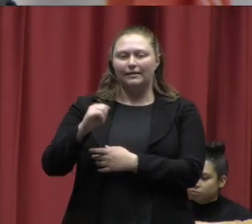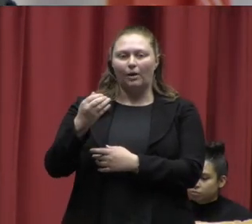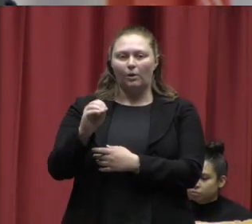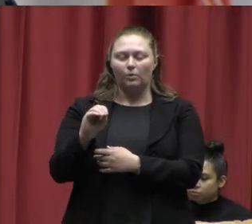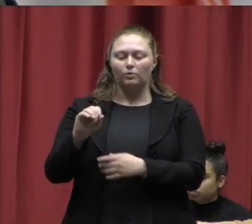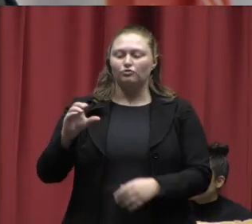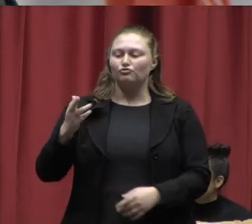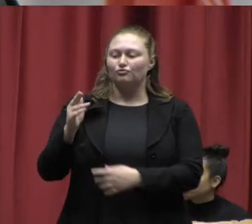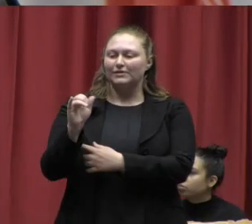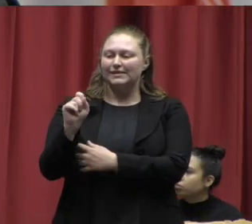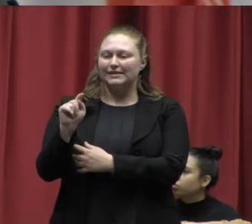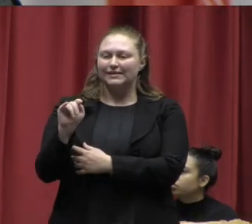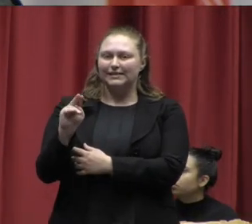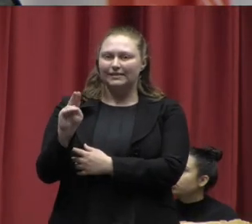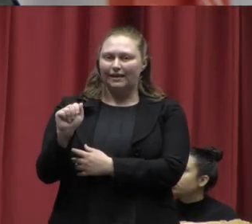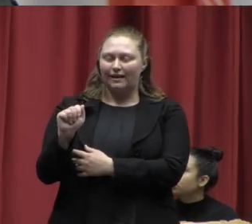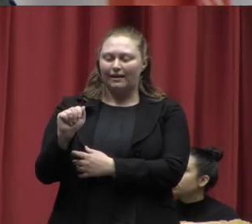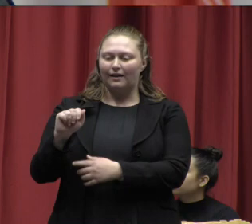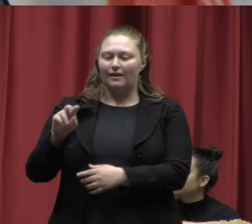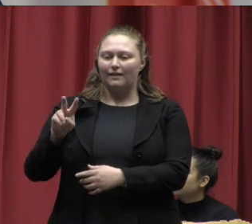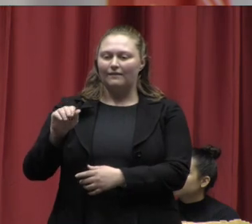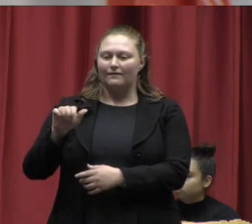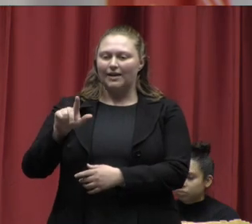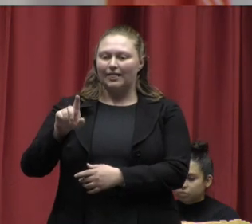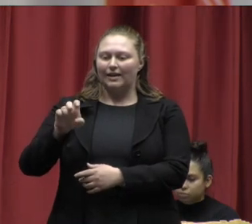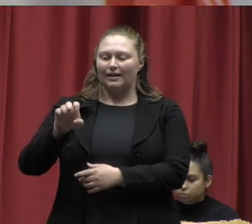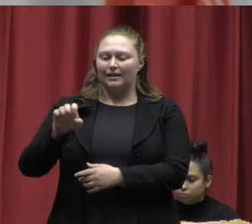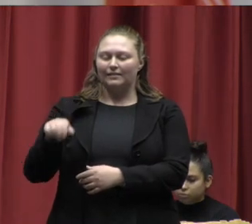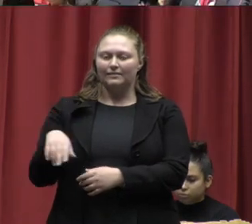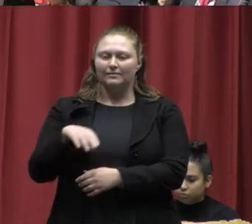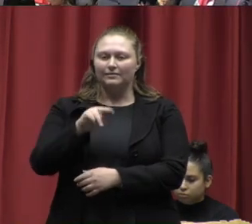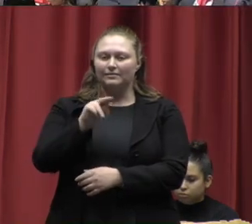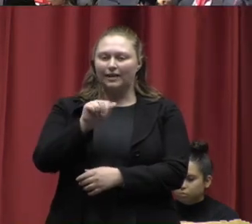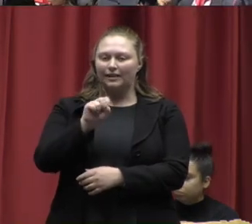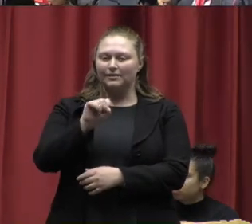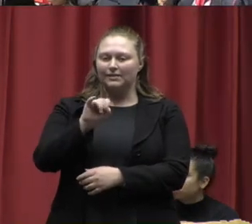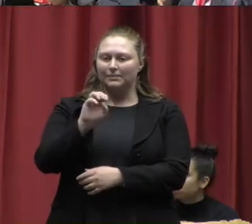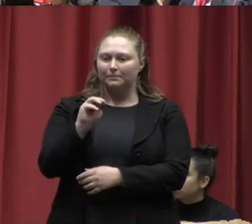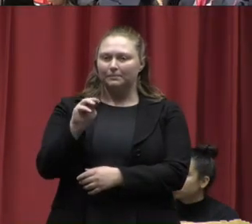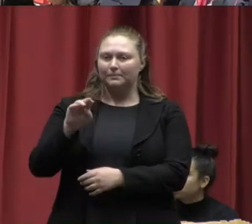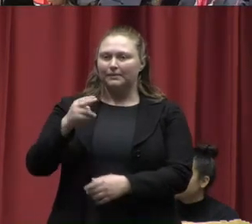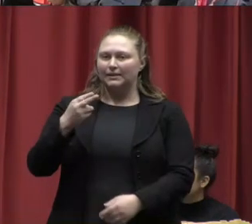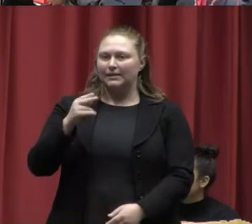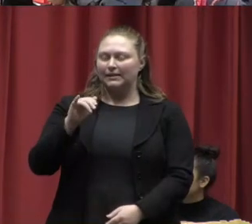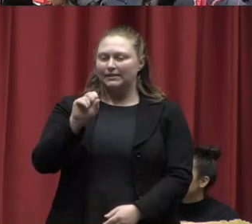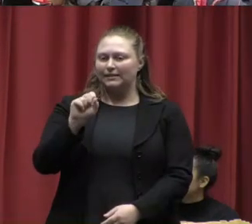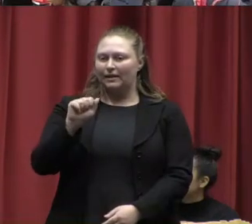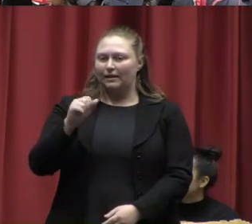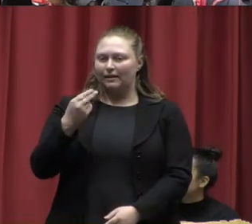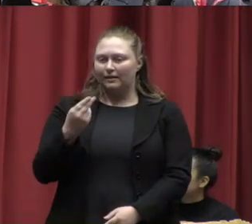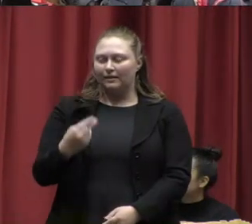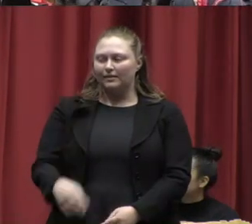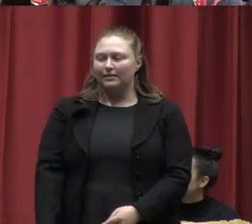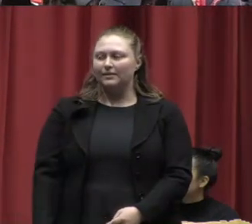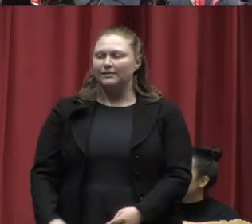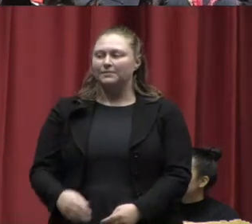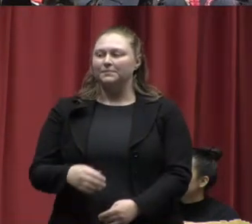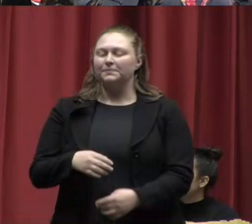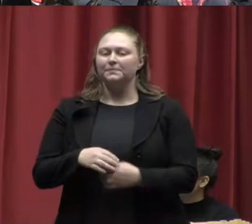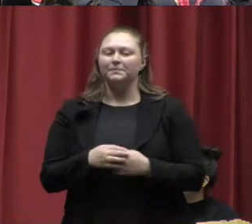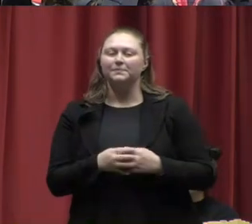Bailey, Nazrul Islam, Jonathan Jonah, Ryan